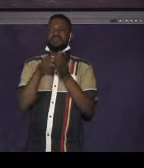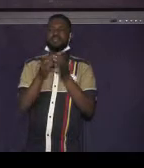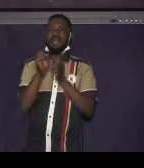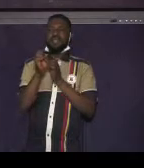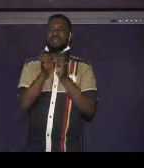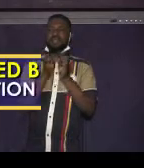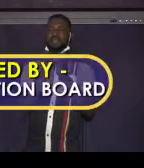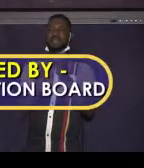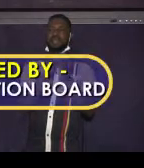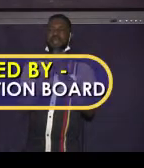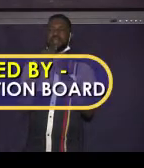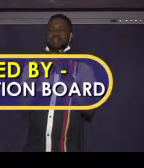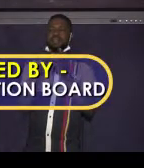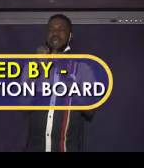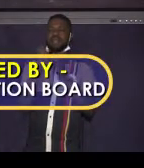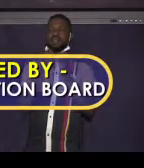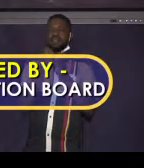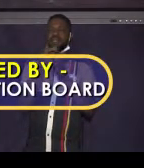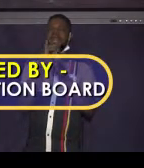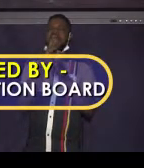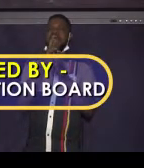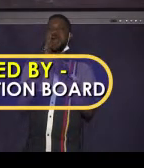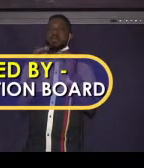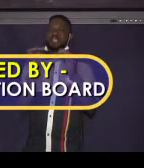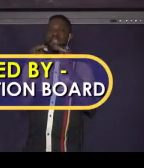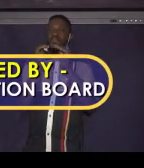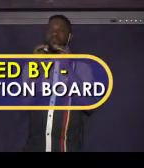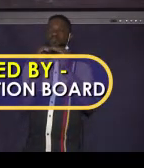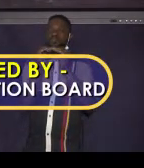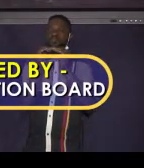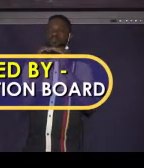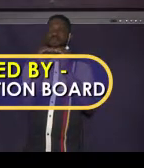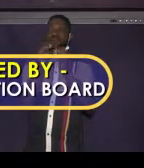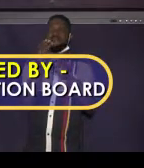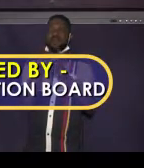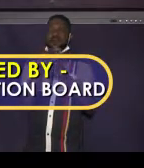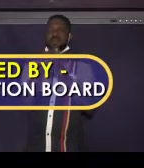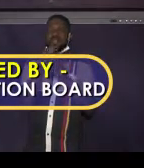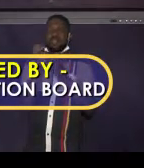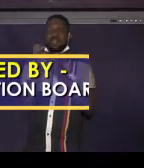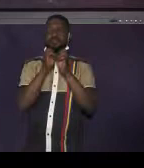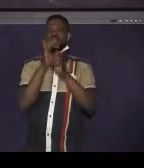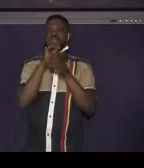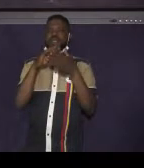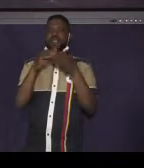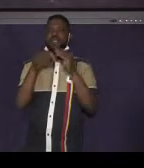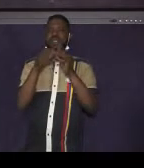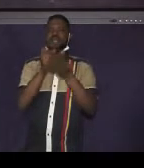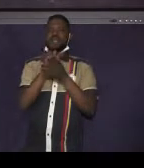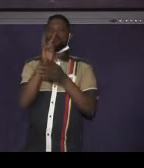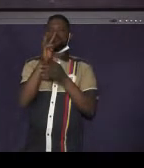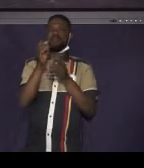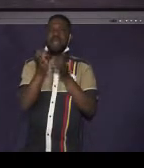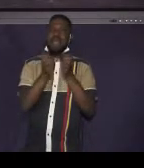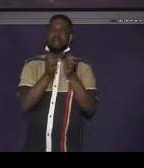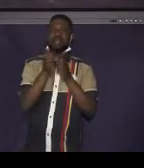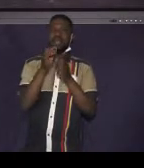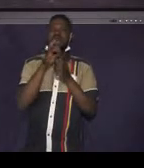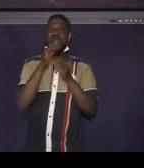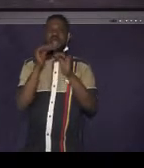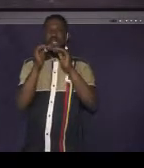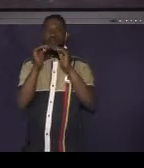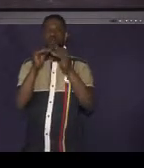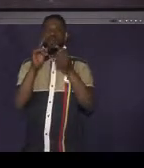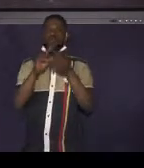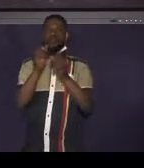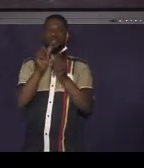expression and this expression are equal to each other. So a mathematical equation is a sentence that says that 2 expressions are